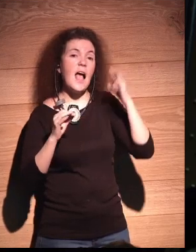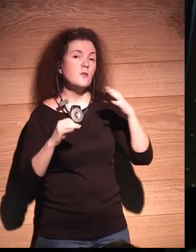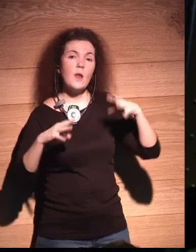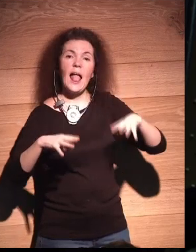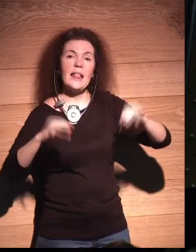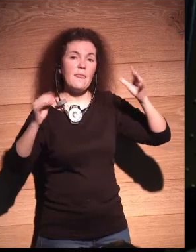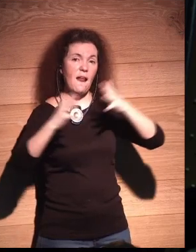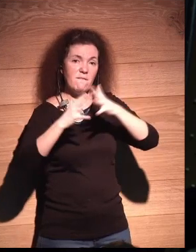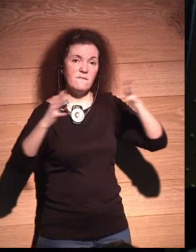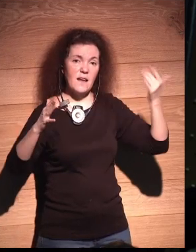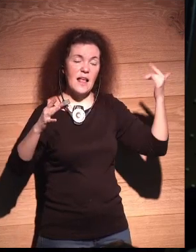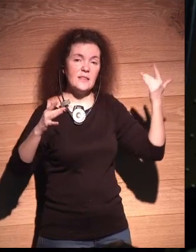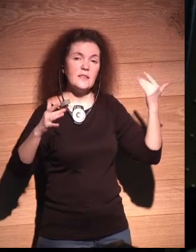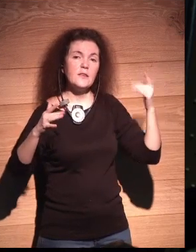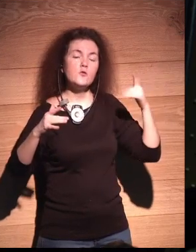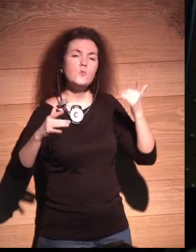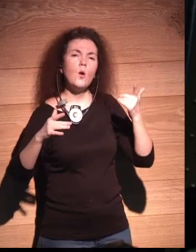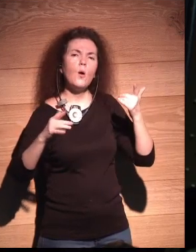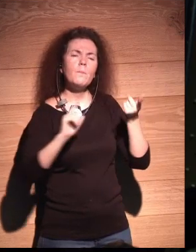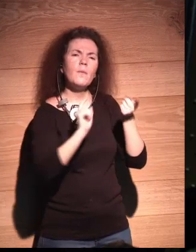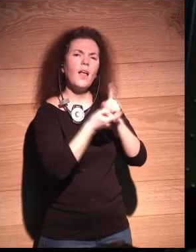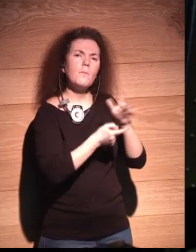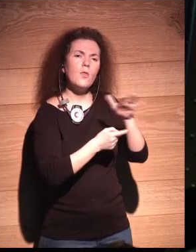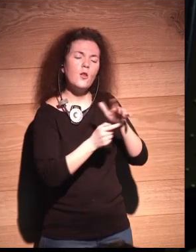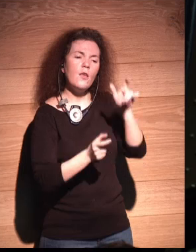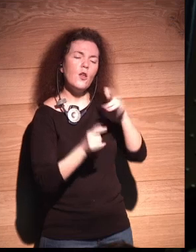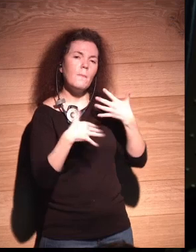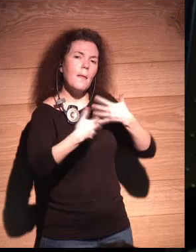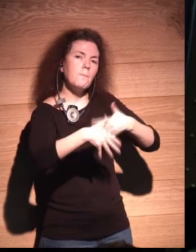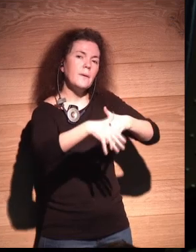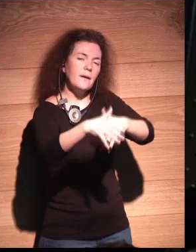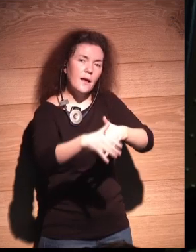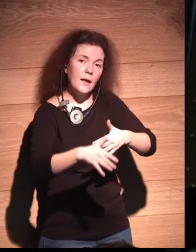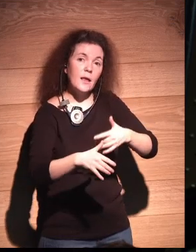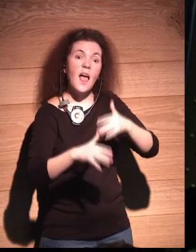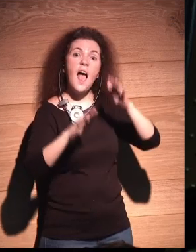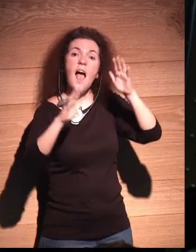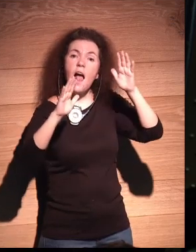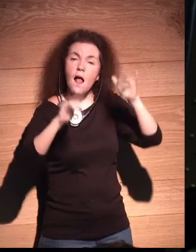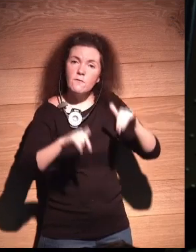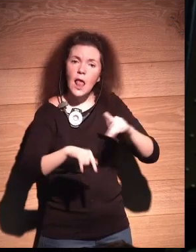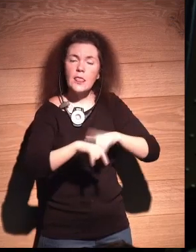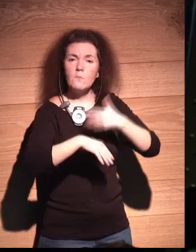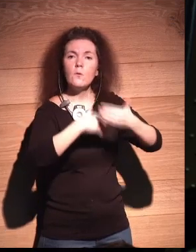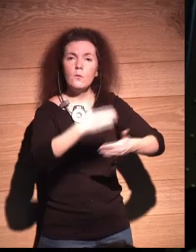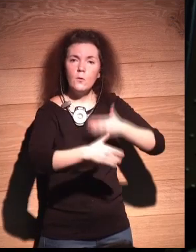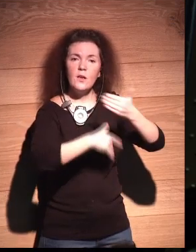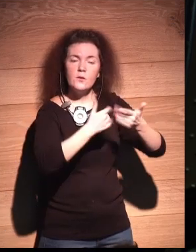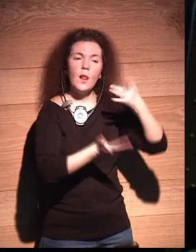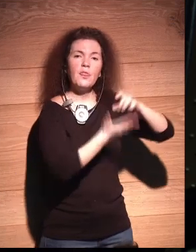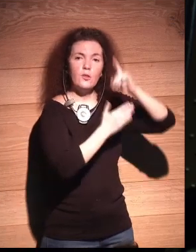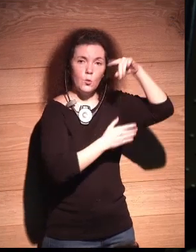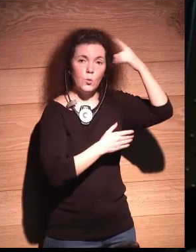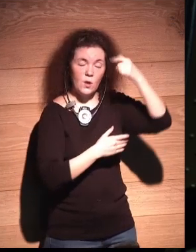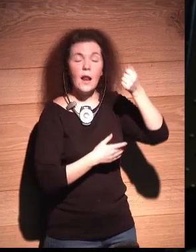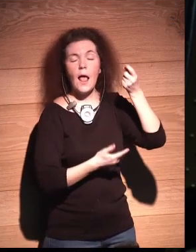was all of these movements, and then became a cultural center. This sort of usage arc that sometimes happens with